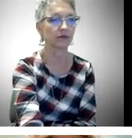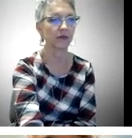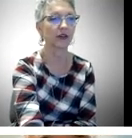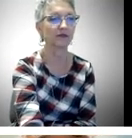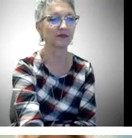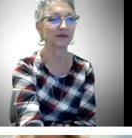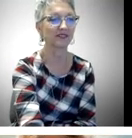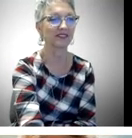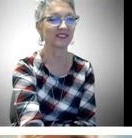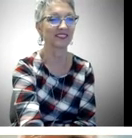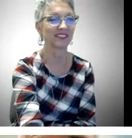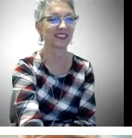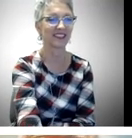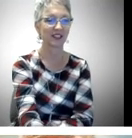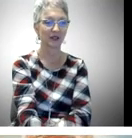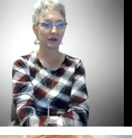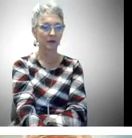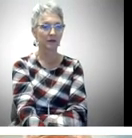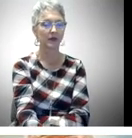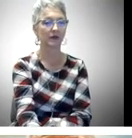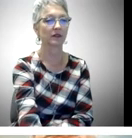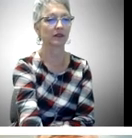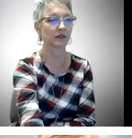there. Okay. Fiduciary duty.